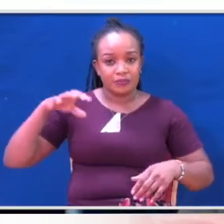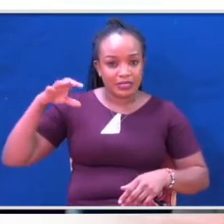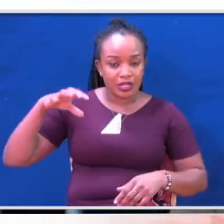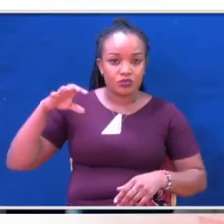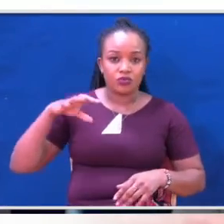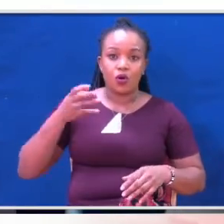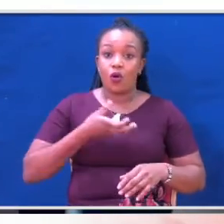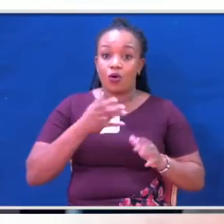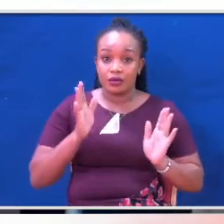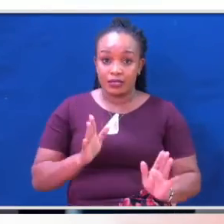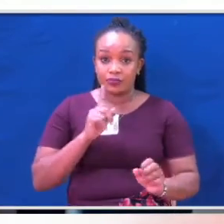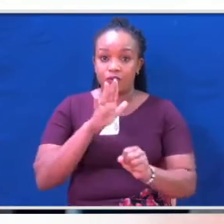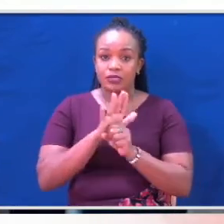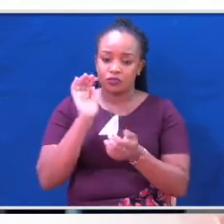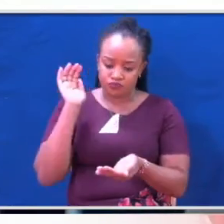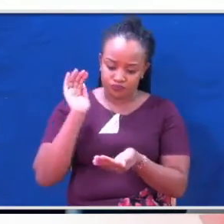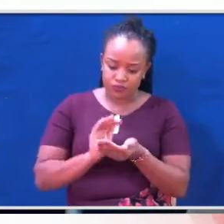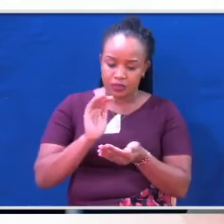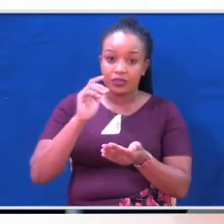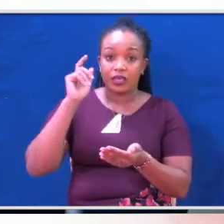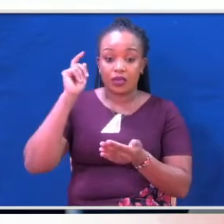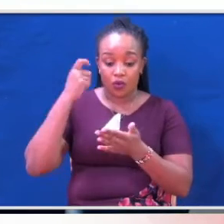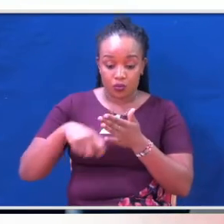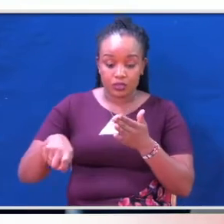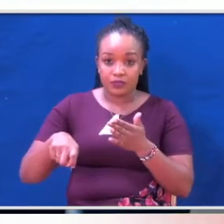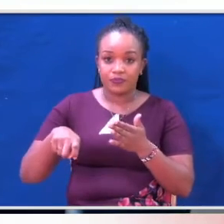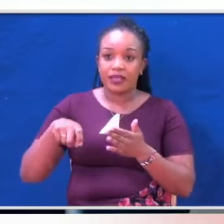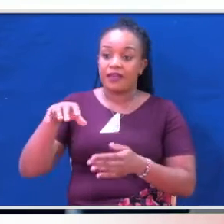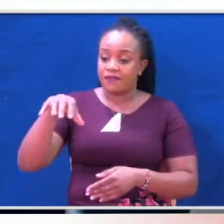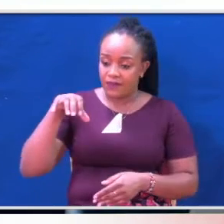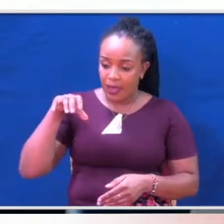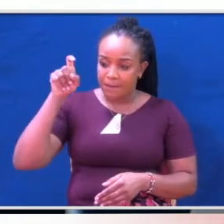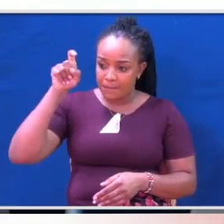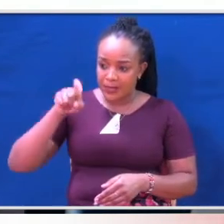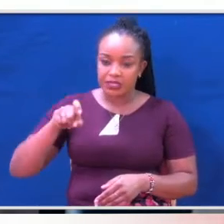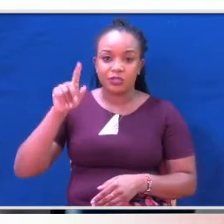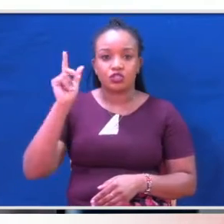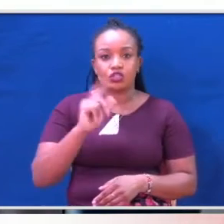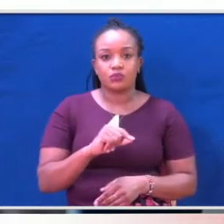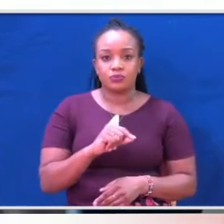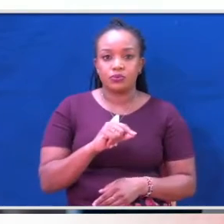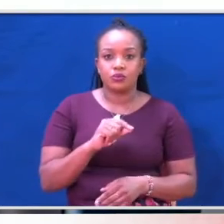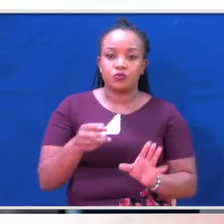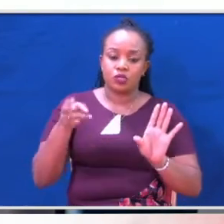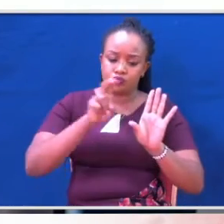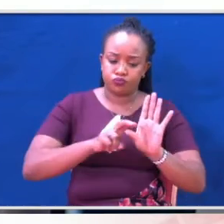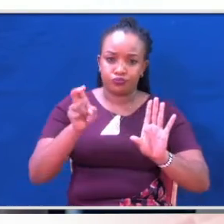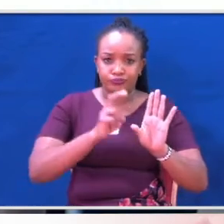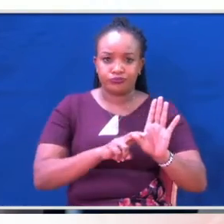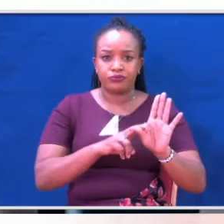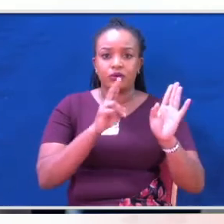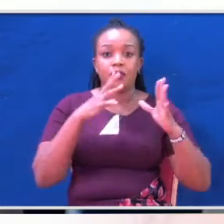lazima itakuwa ni ile affordable, lazima irudi chini, ndio tuweze kubeba vile tulikuwa tunabeba